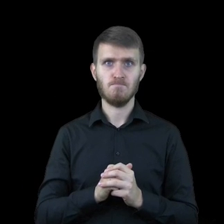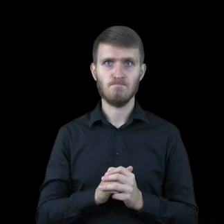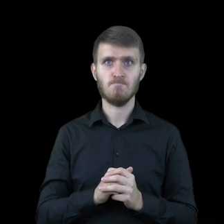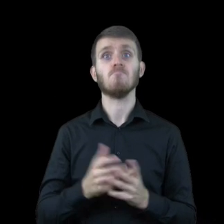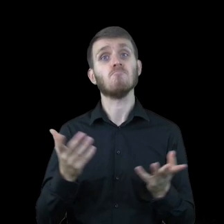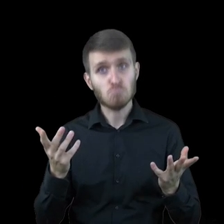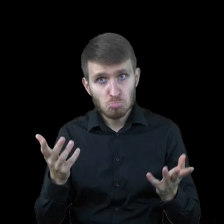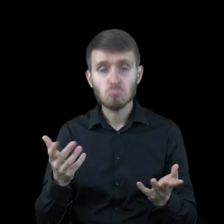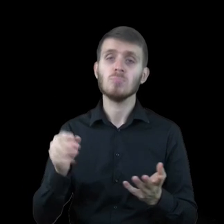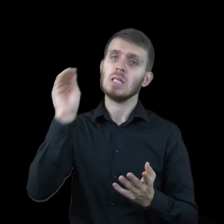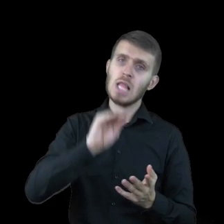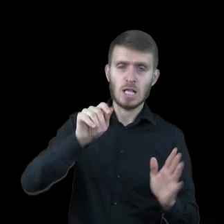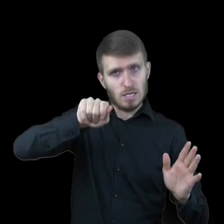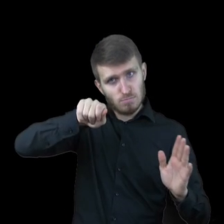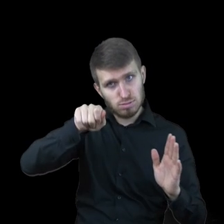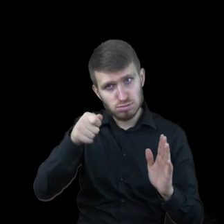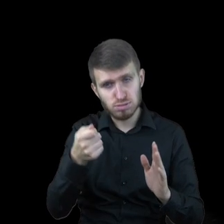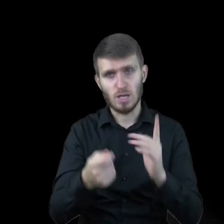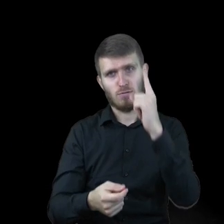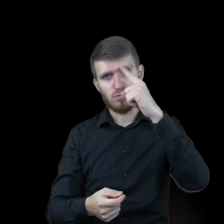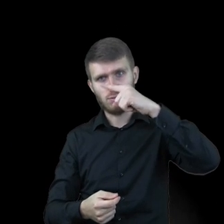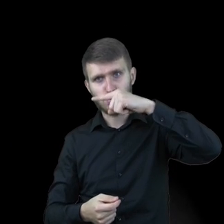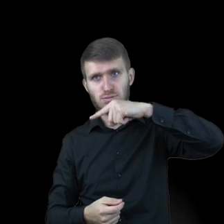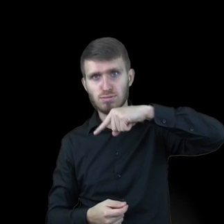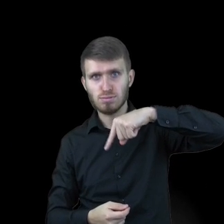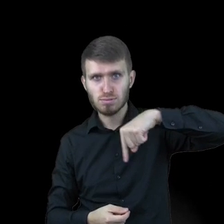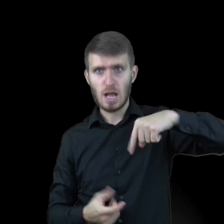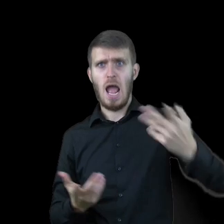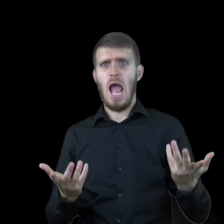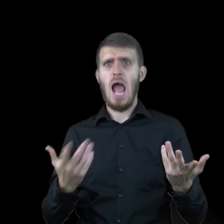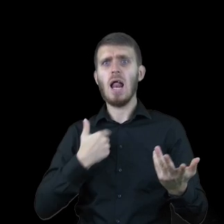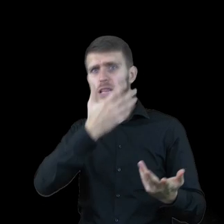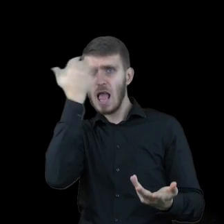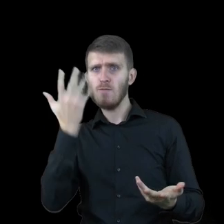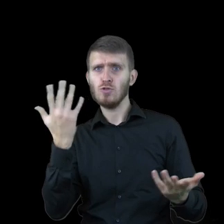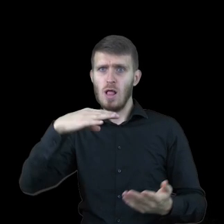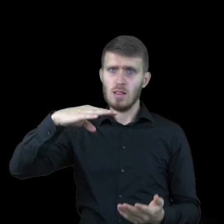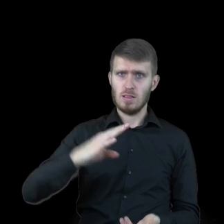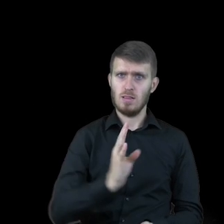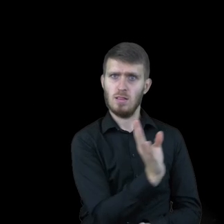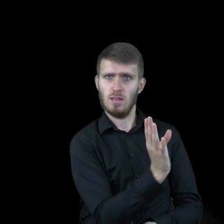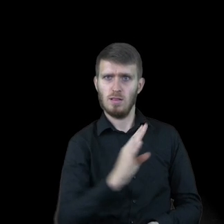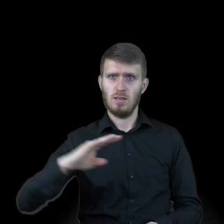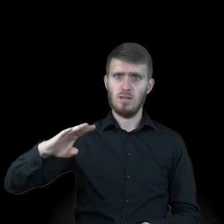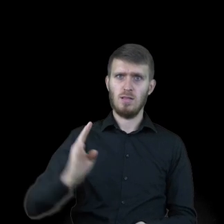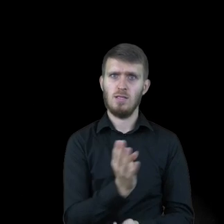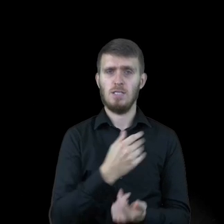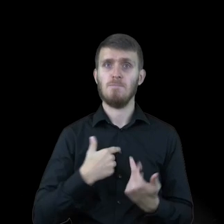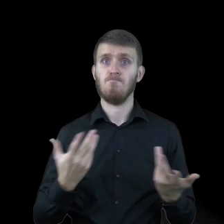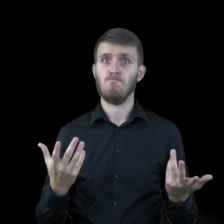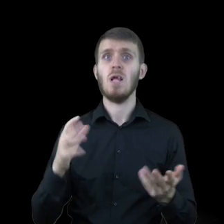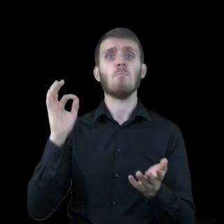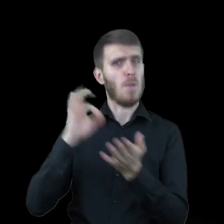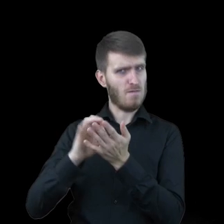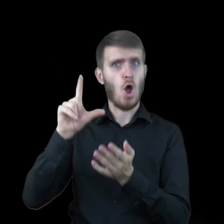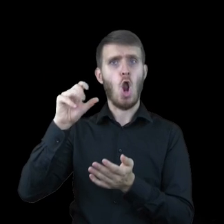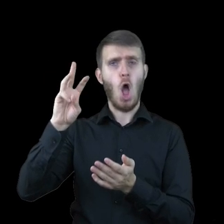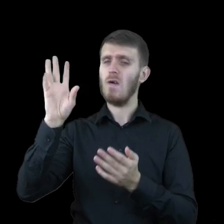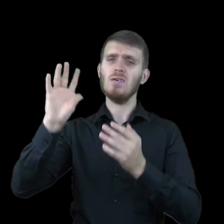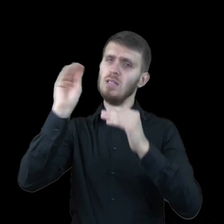We know we're going farther than the low setting. We don't know how much farther. We're definitely going to go past the low setting.